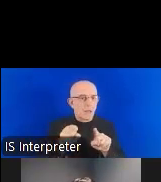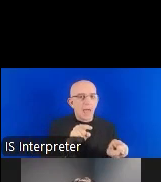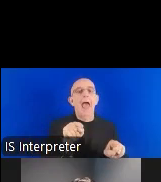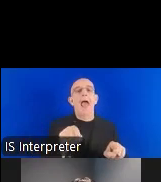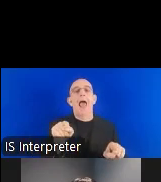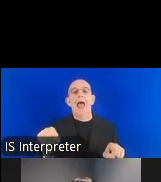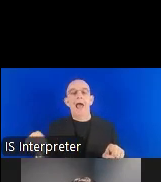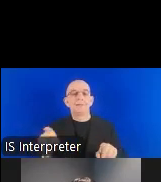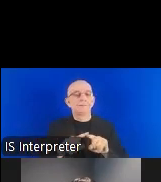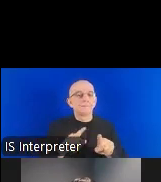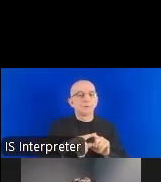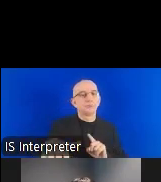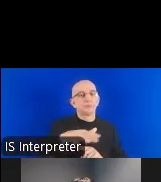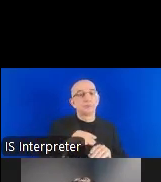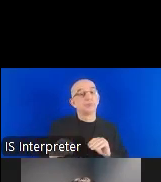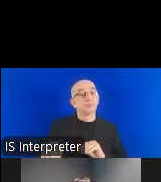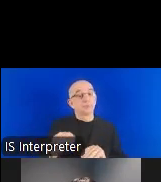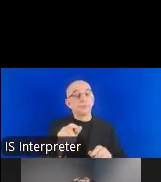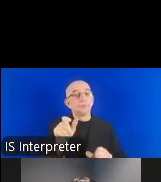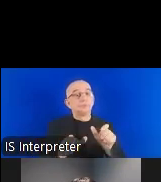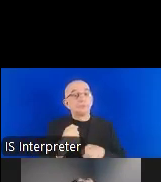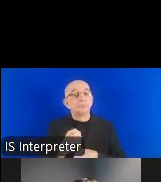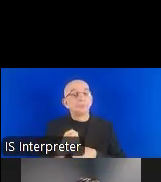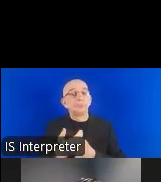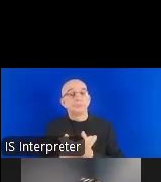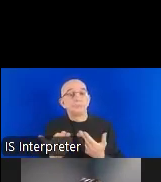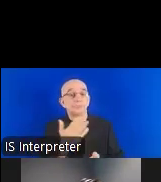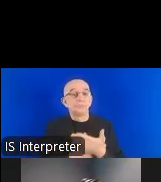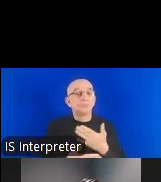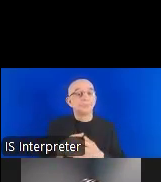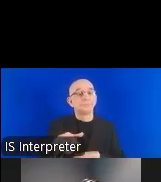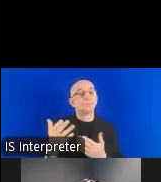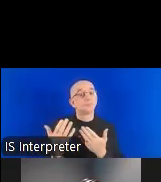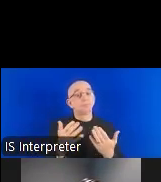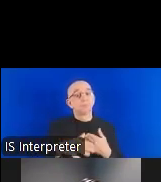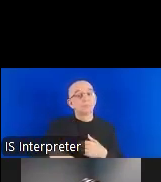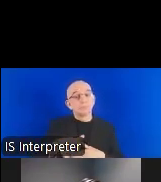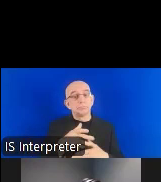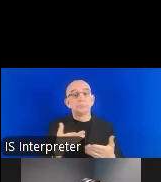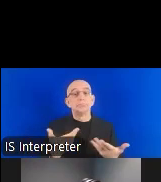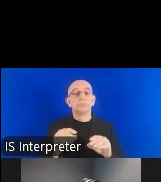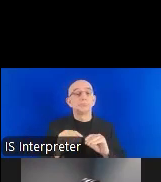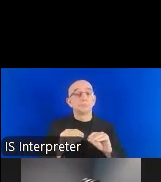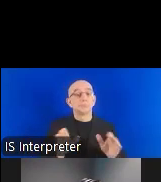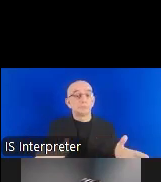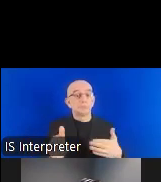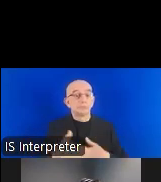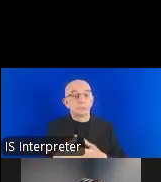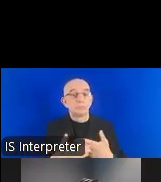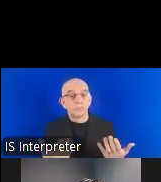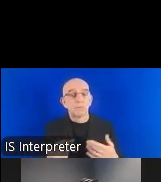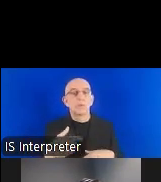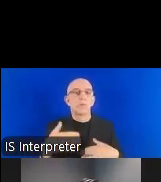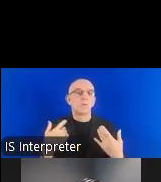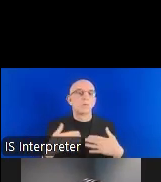we do at the Global Education Cluster to support country teams to improve the availability and quality of data about children with